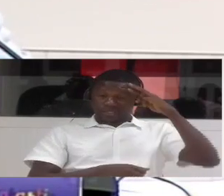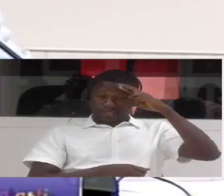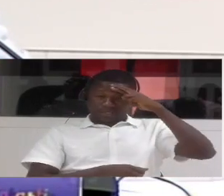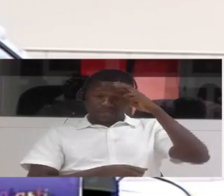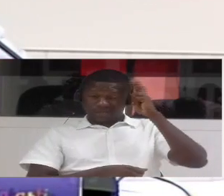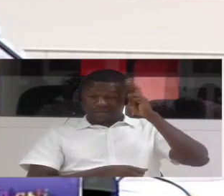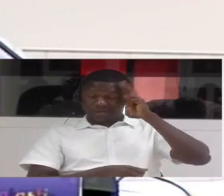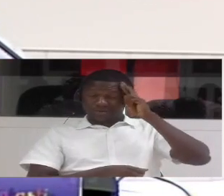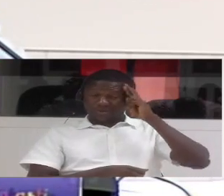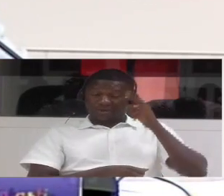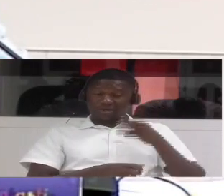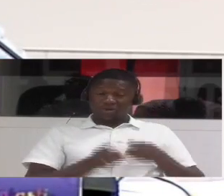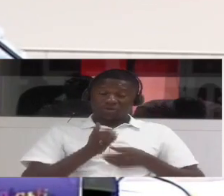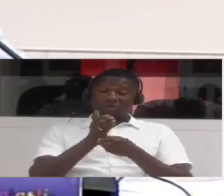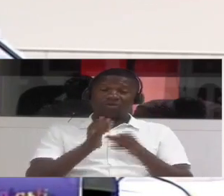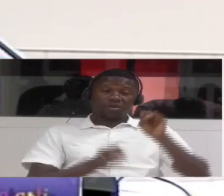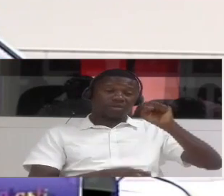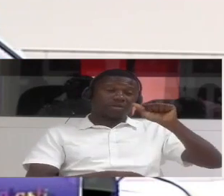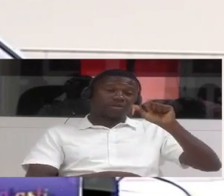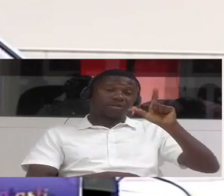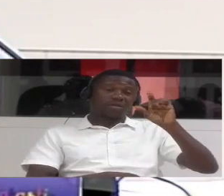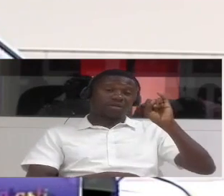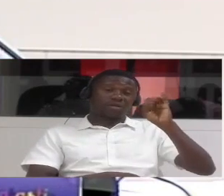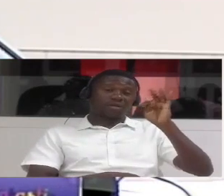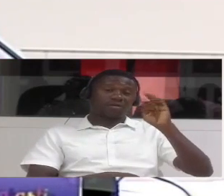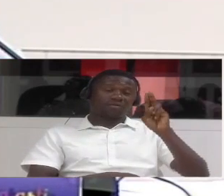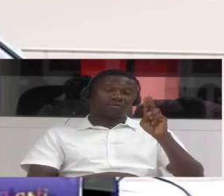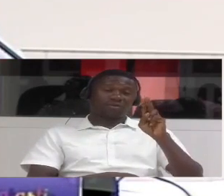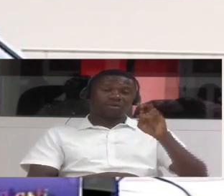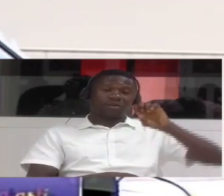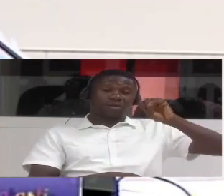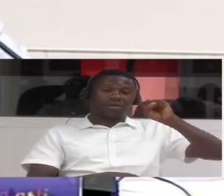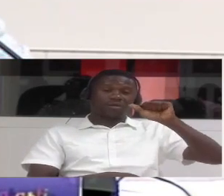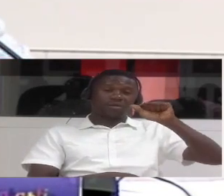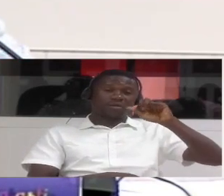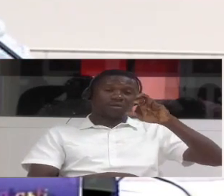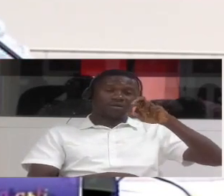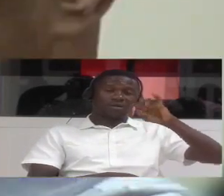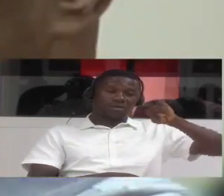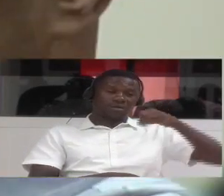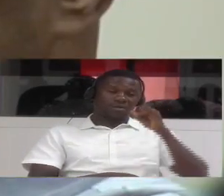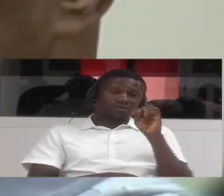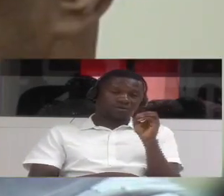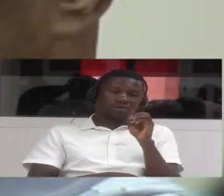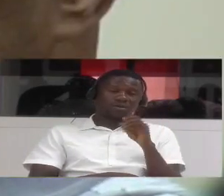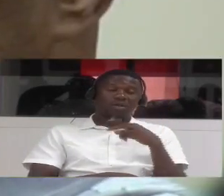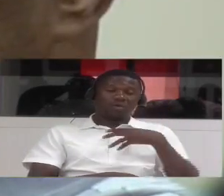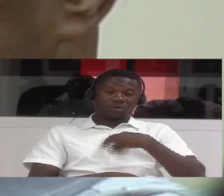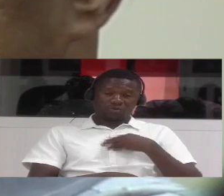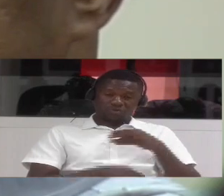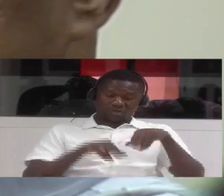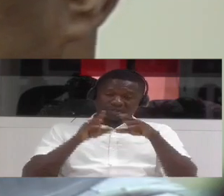under the command of Salif Sadio. And Salif wanted to release these rebels. And the negotiation